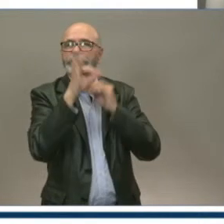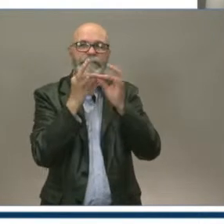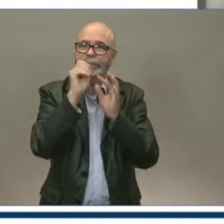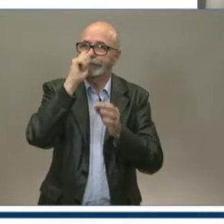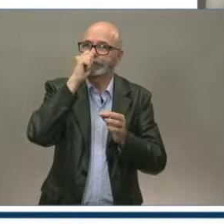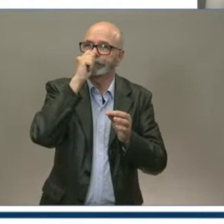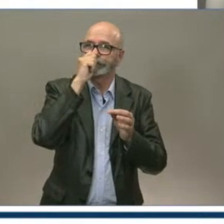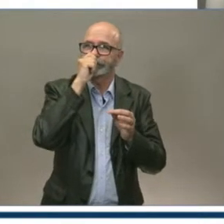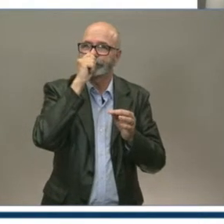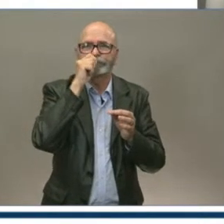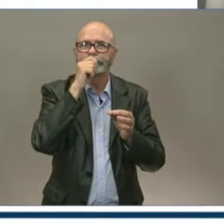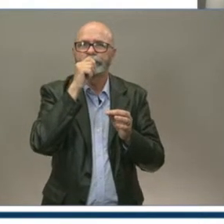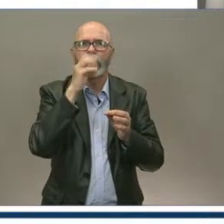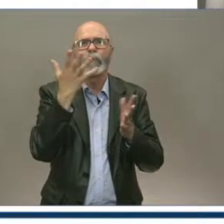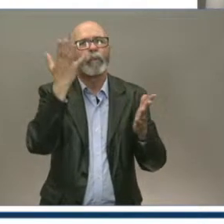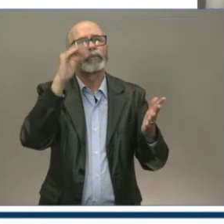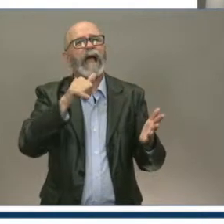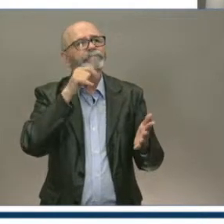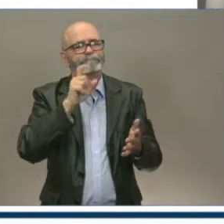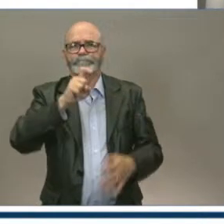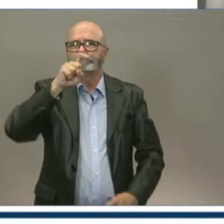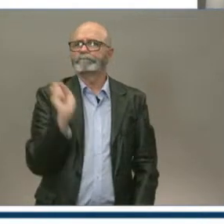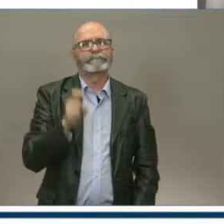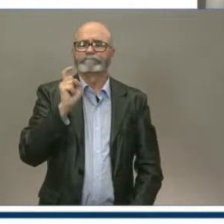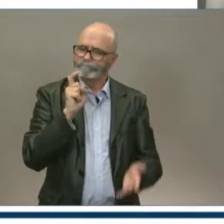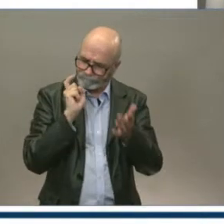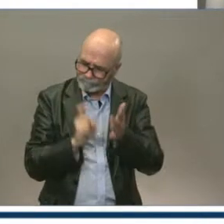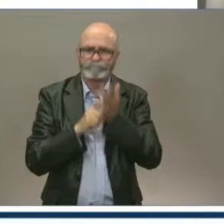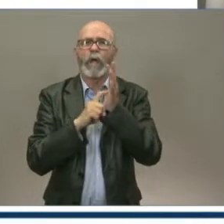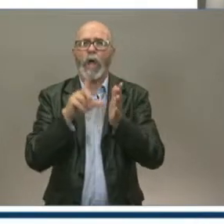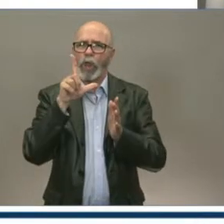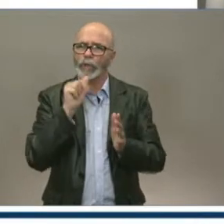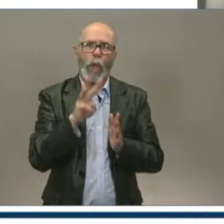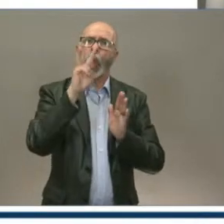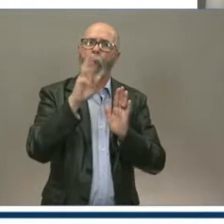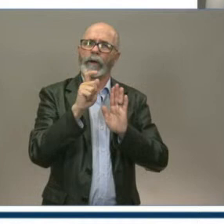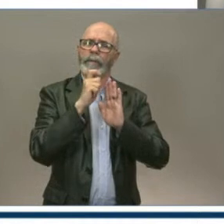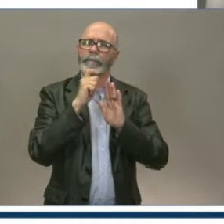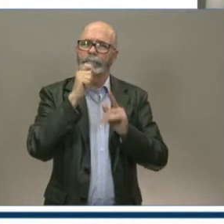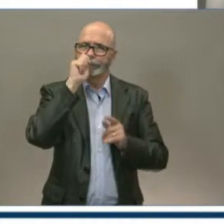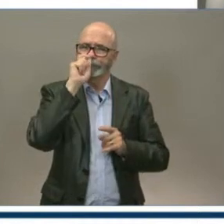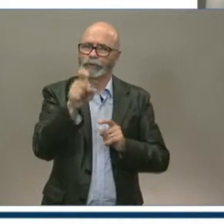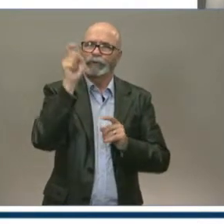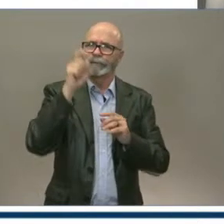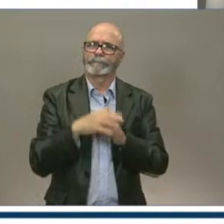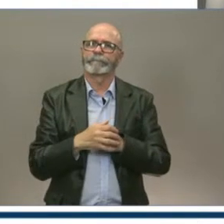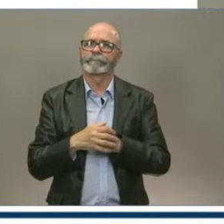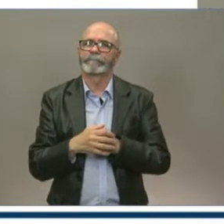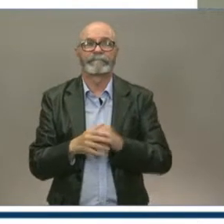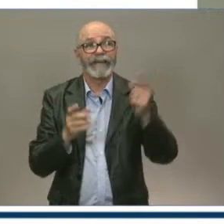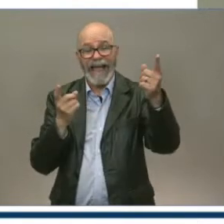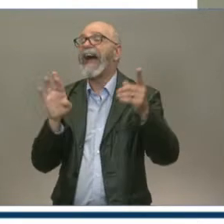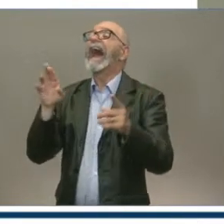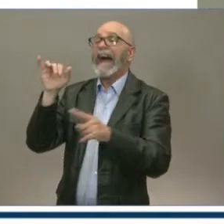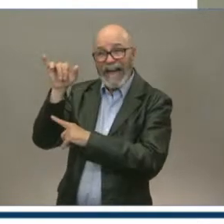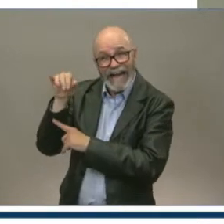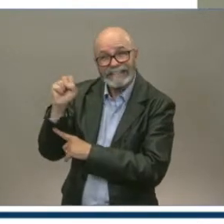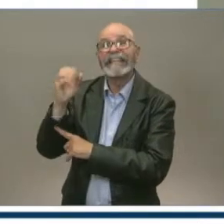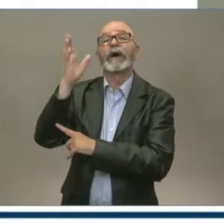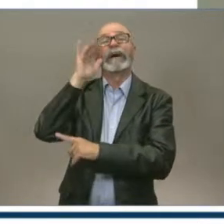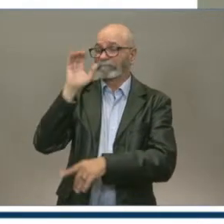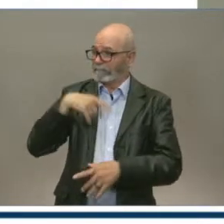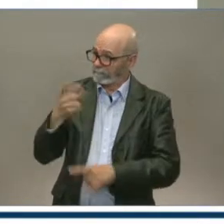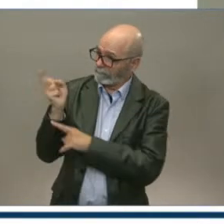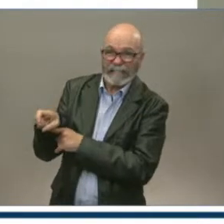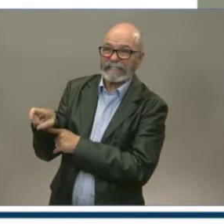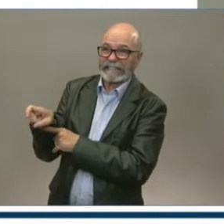mandatory? So there's a whole bunch of challenges when you make it mandatory. How do we actually enforce that? How do we actually